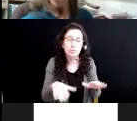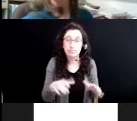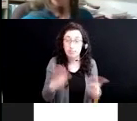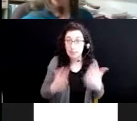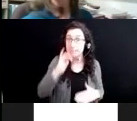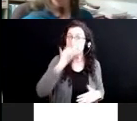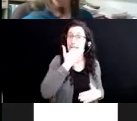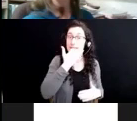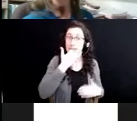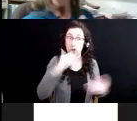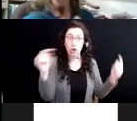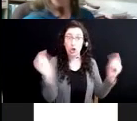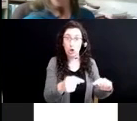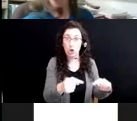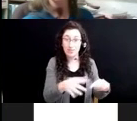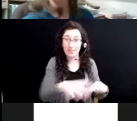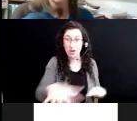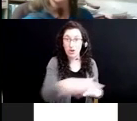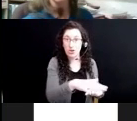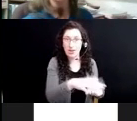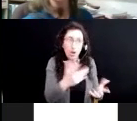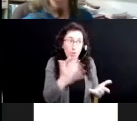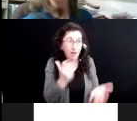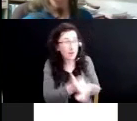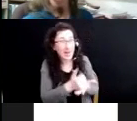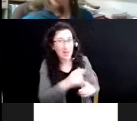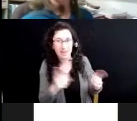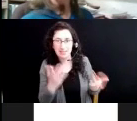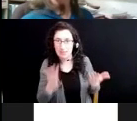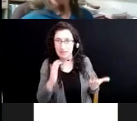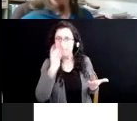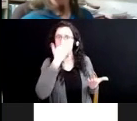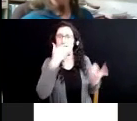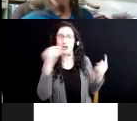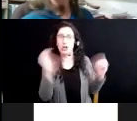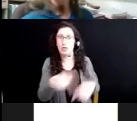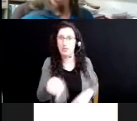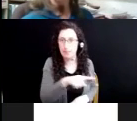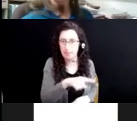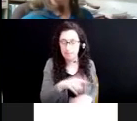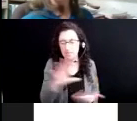harm impacts to the critters that you're trying to help. So for example, maybe